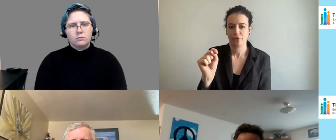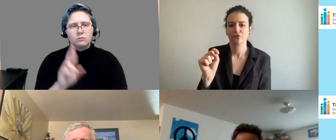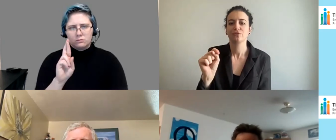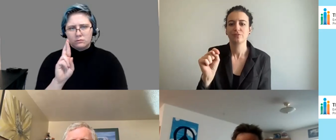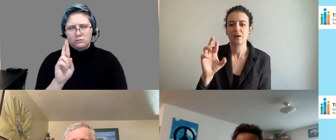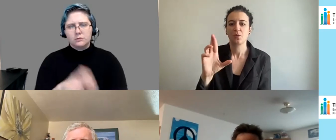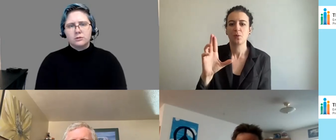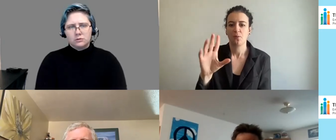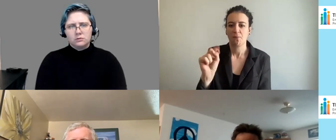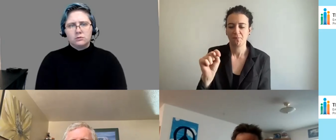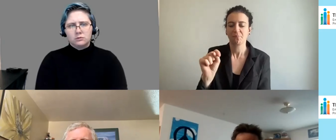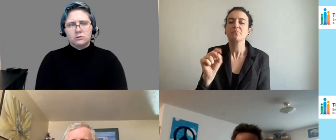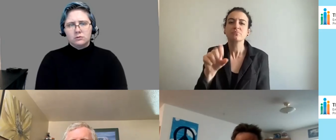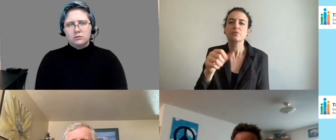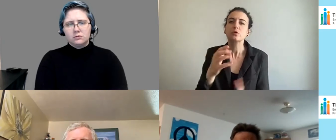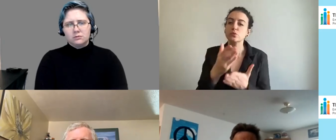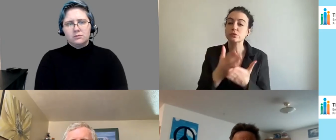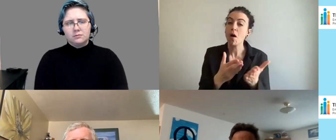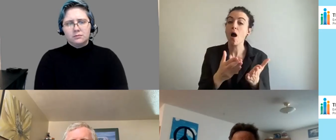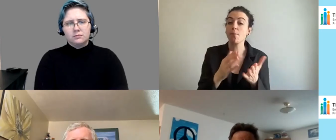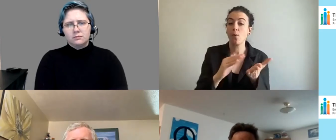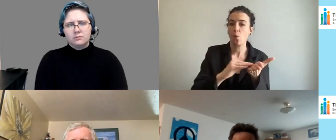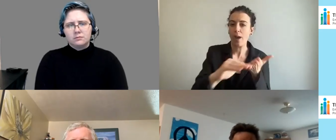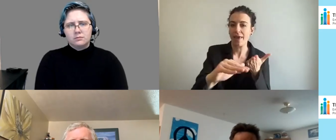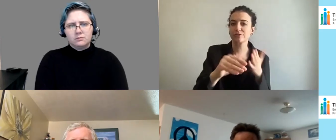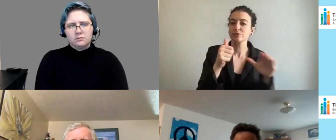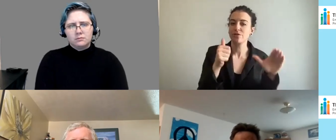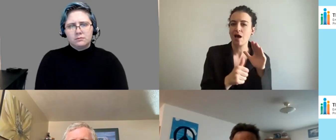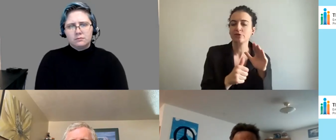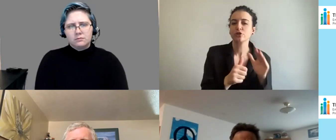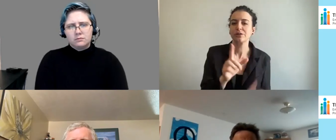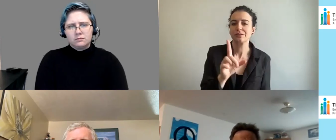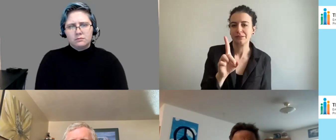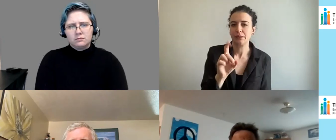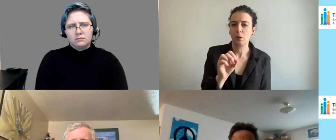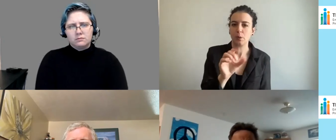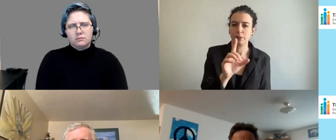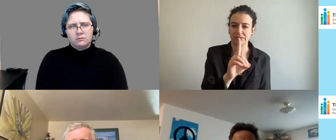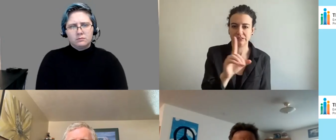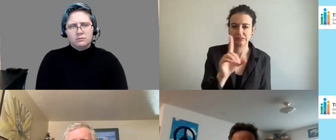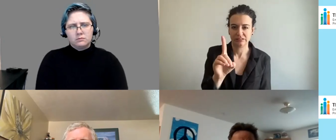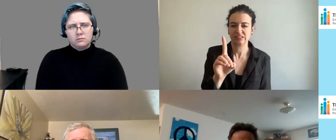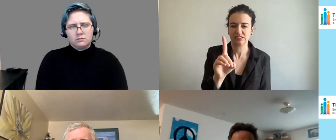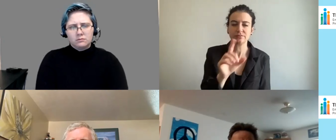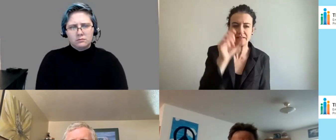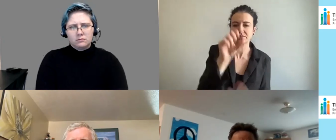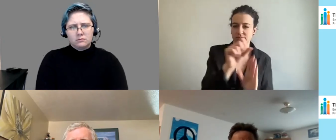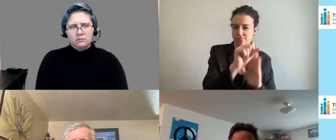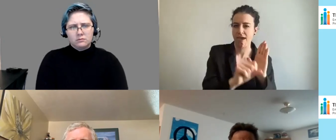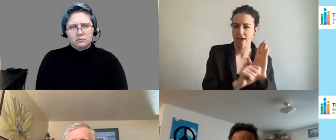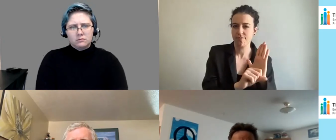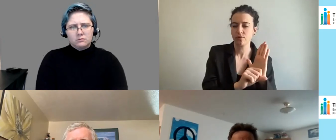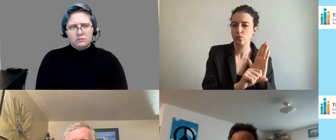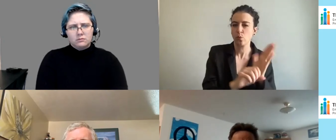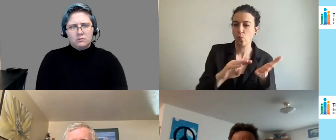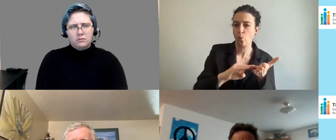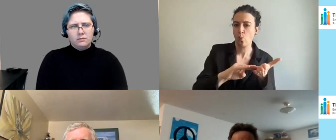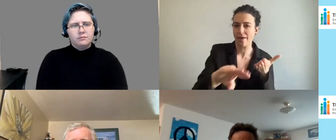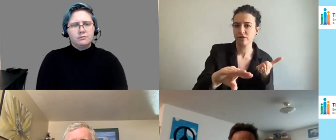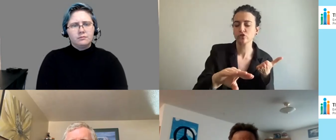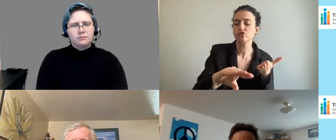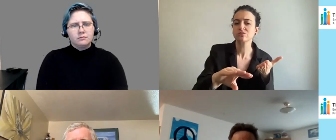issued through DODD, the state, and those are specific to